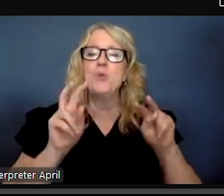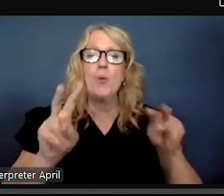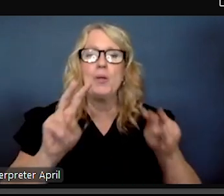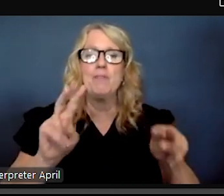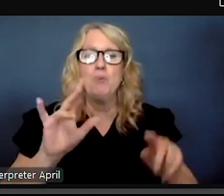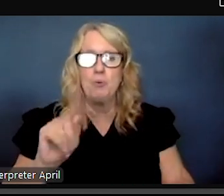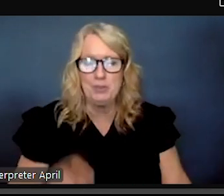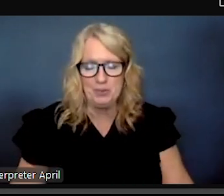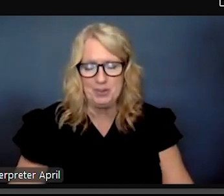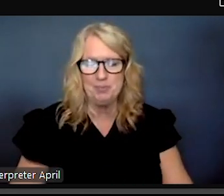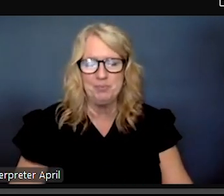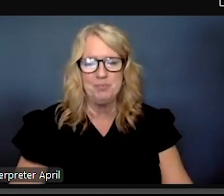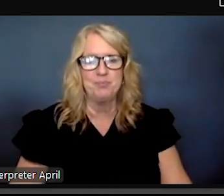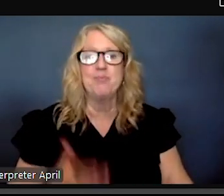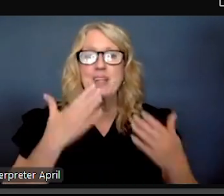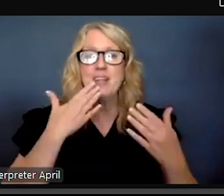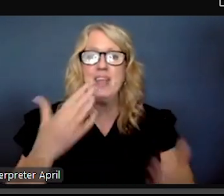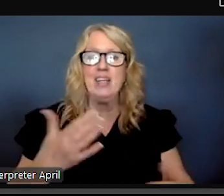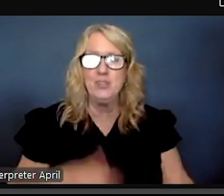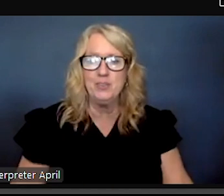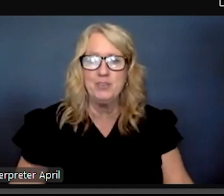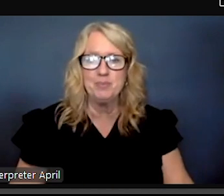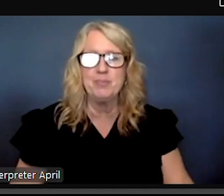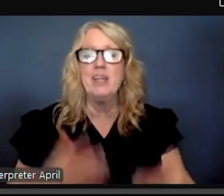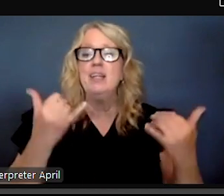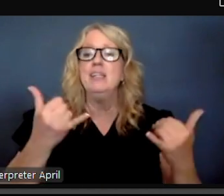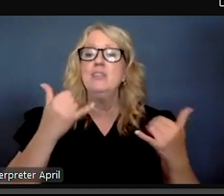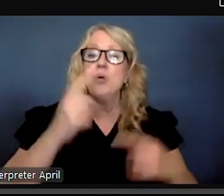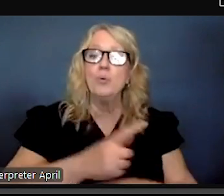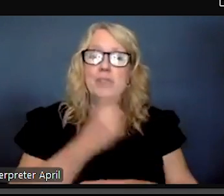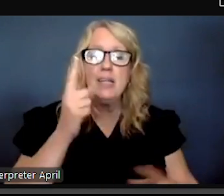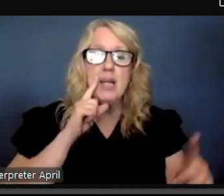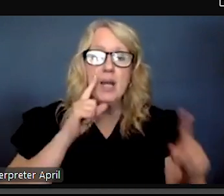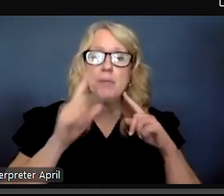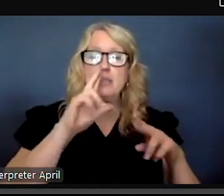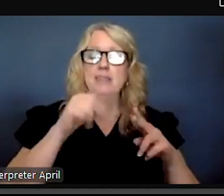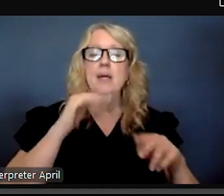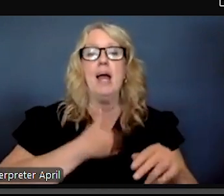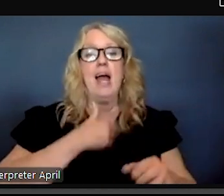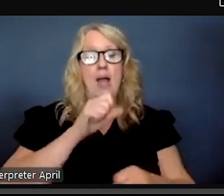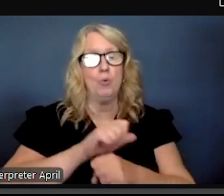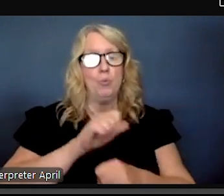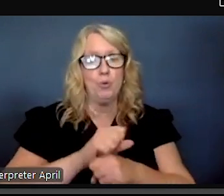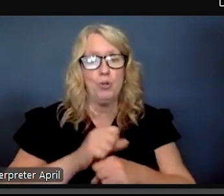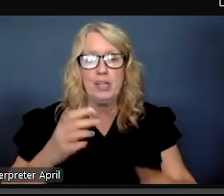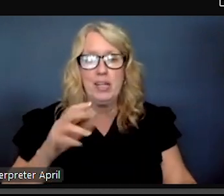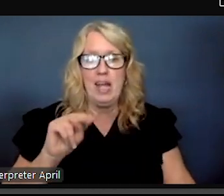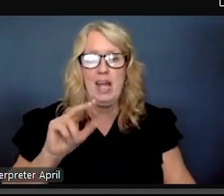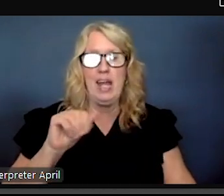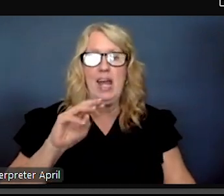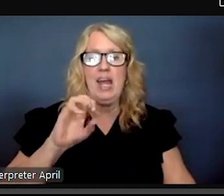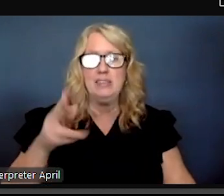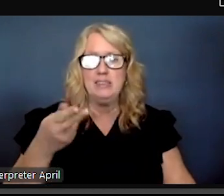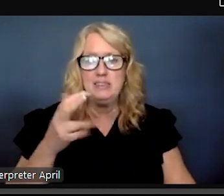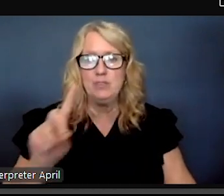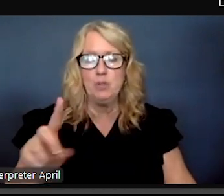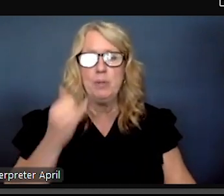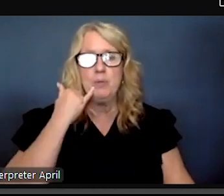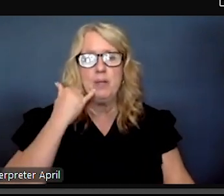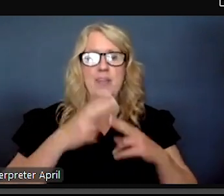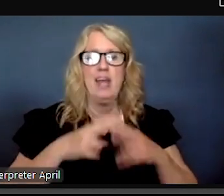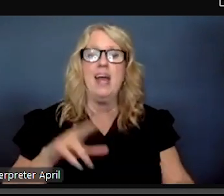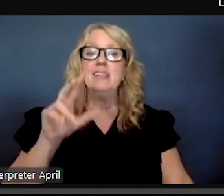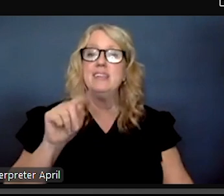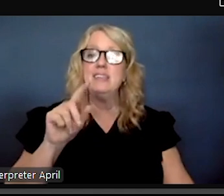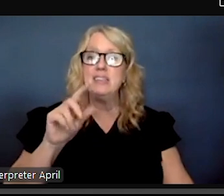it, reaching out. Thank you. Today I'm going to talk about our work at Nashville, which we dubbed the TTI